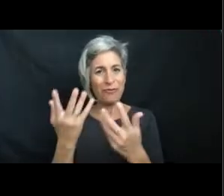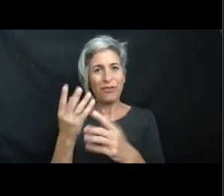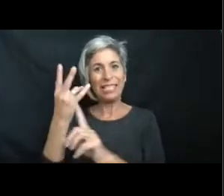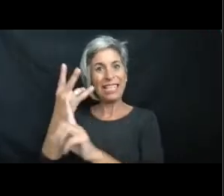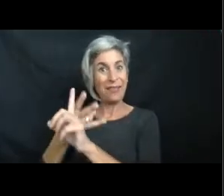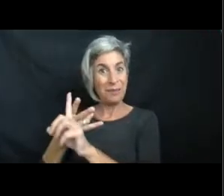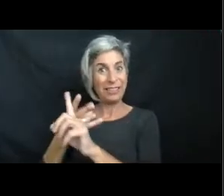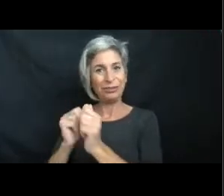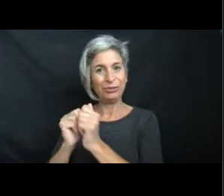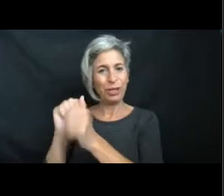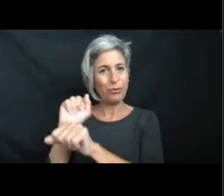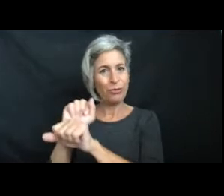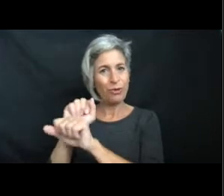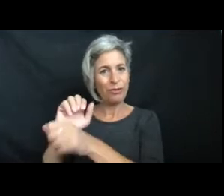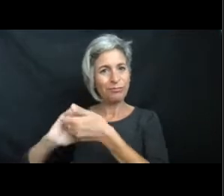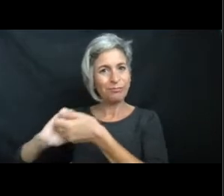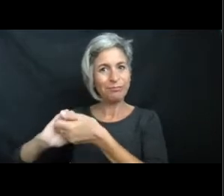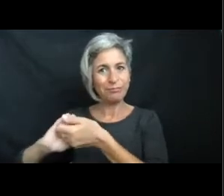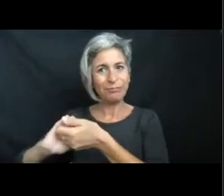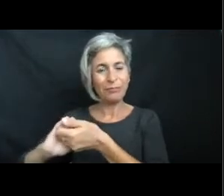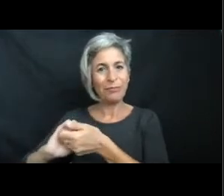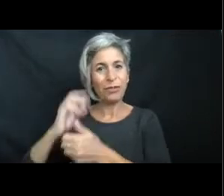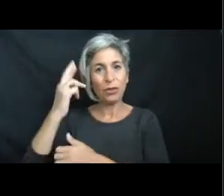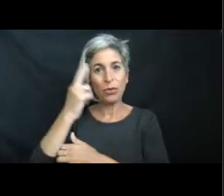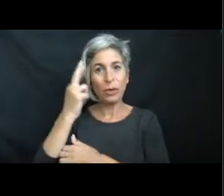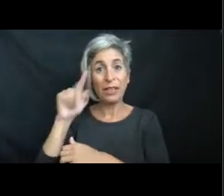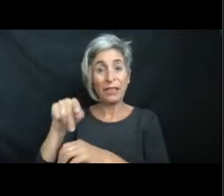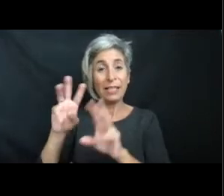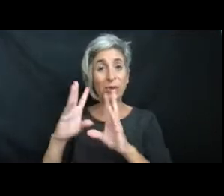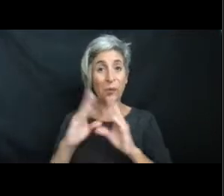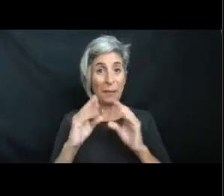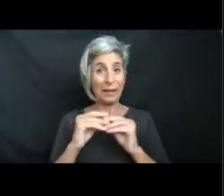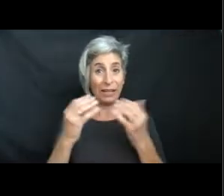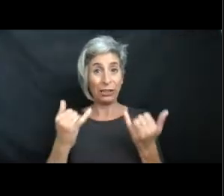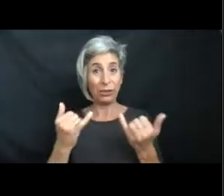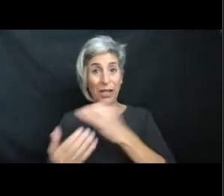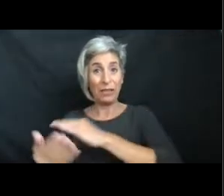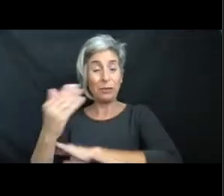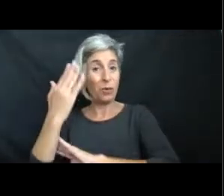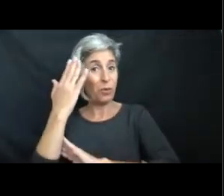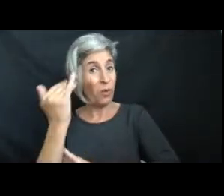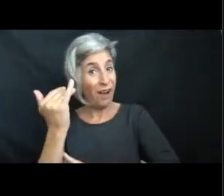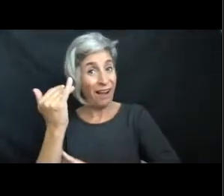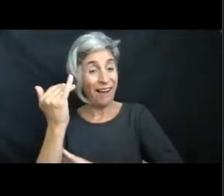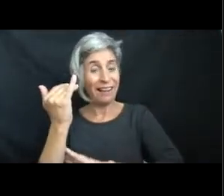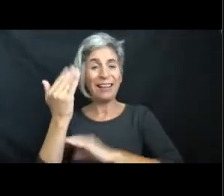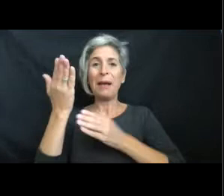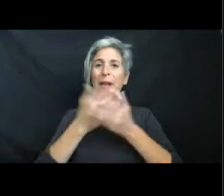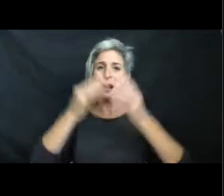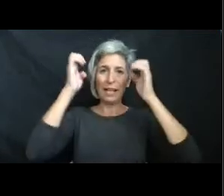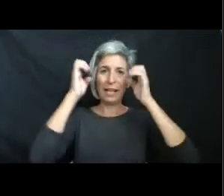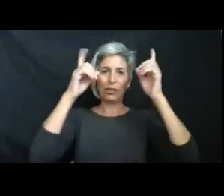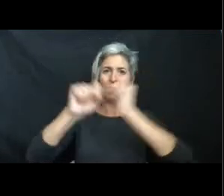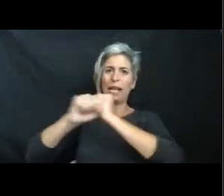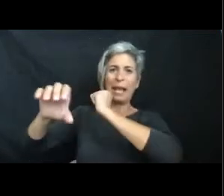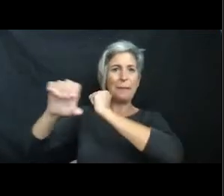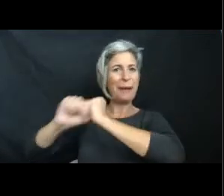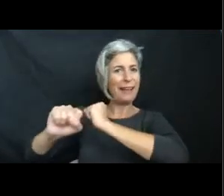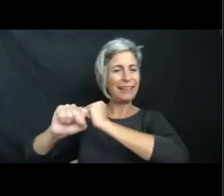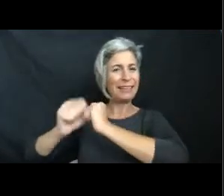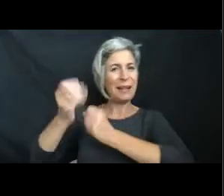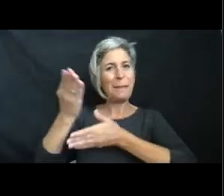so. The purpose of this morning's webinar is part of our educational campaign, part